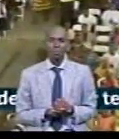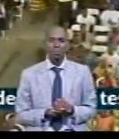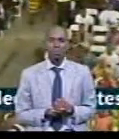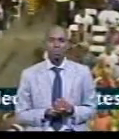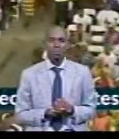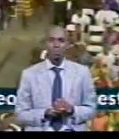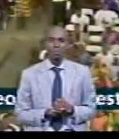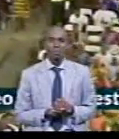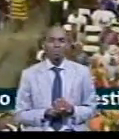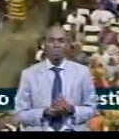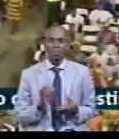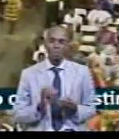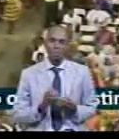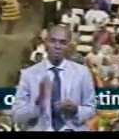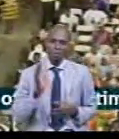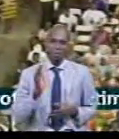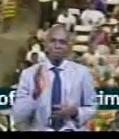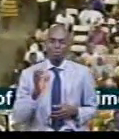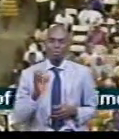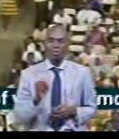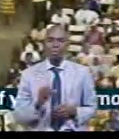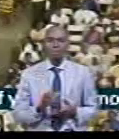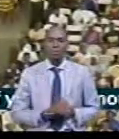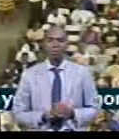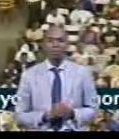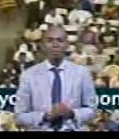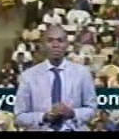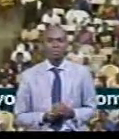More testimonies.